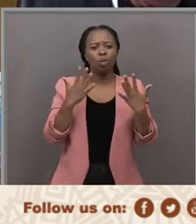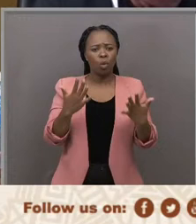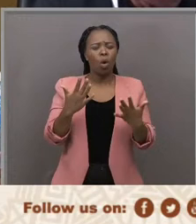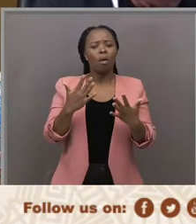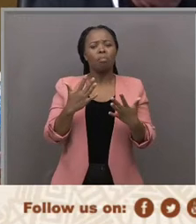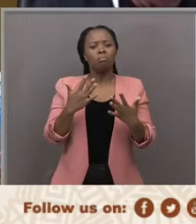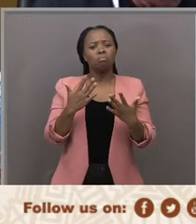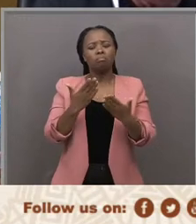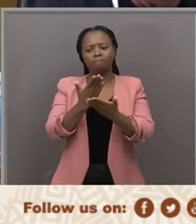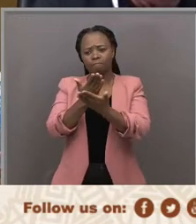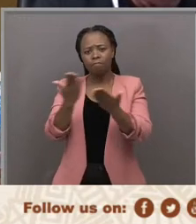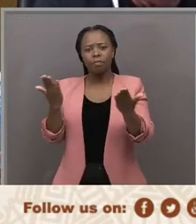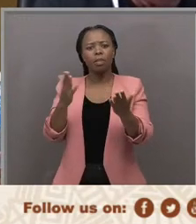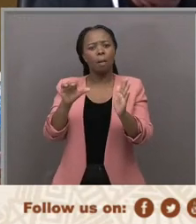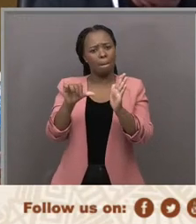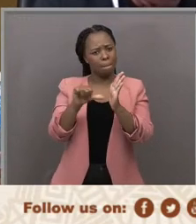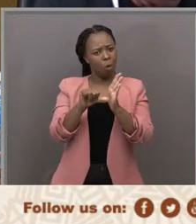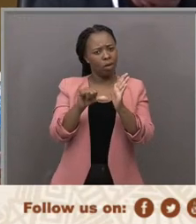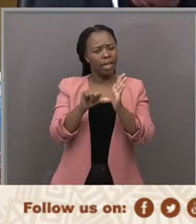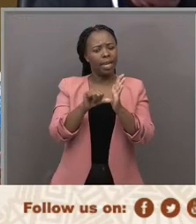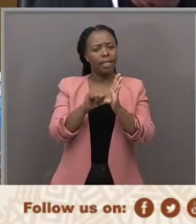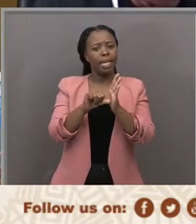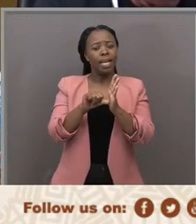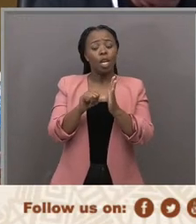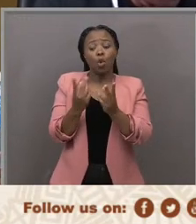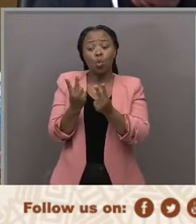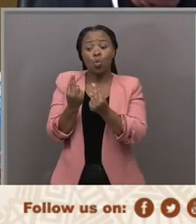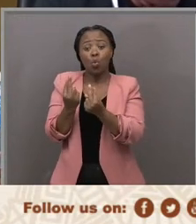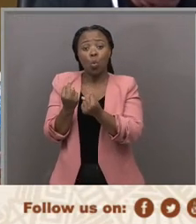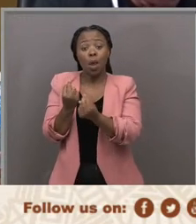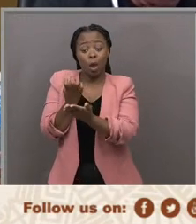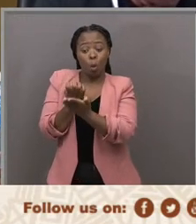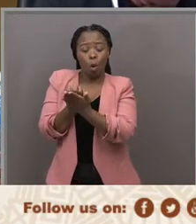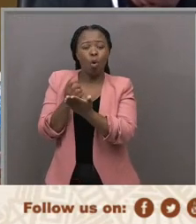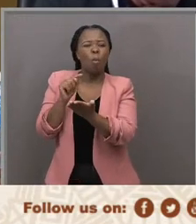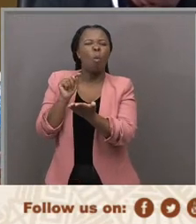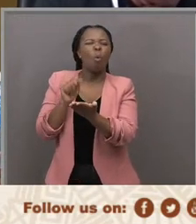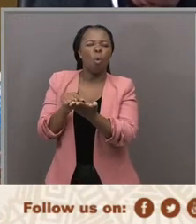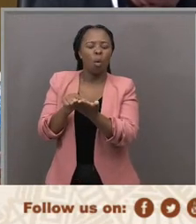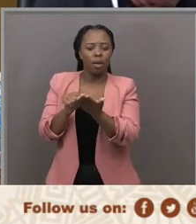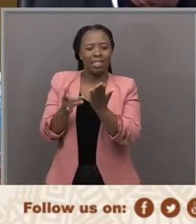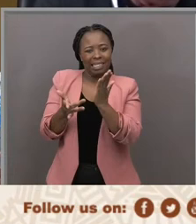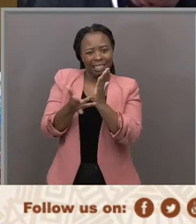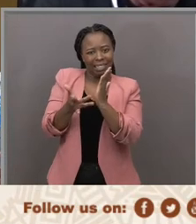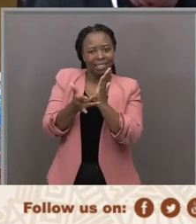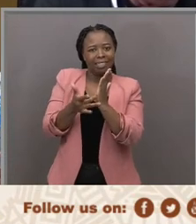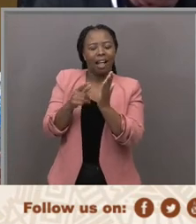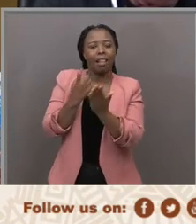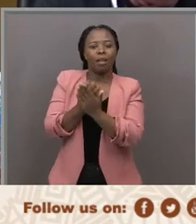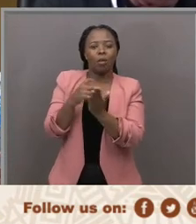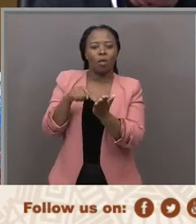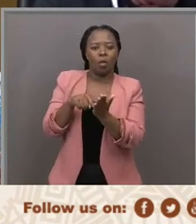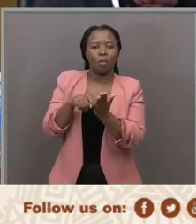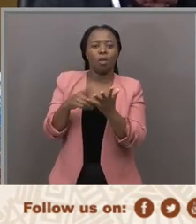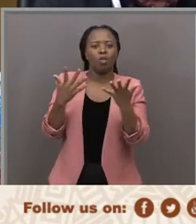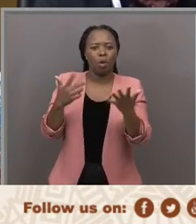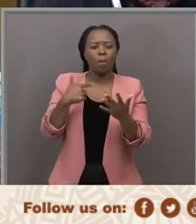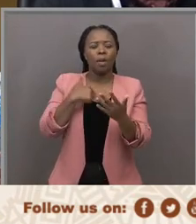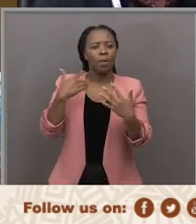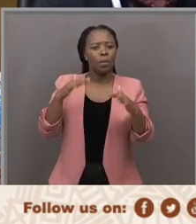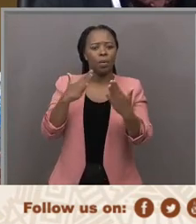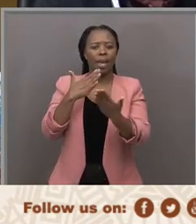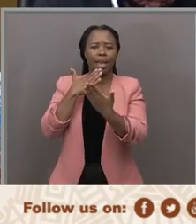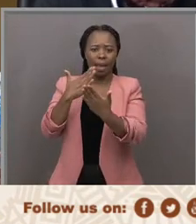things, that we also focus on the new economy, the digital economy. I am very happy that our work on the fourth